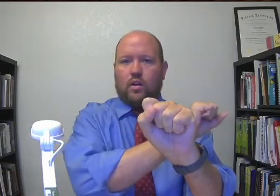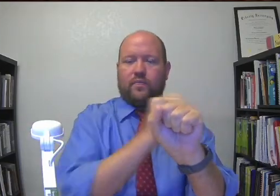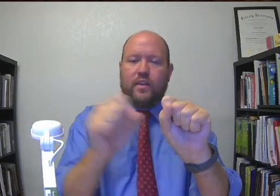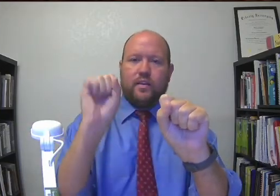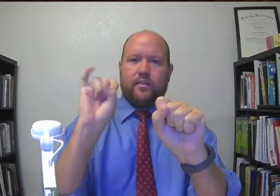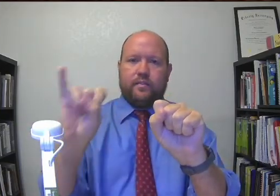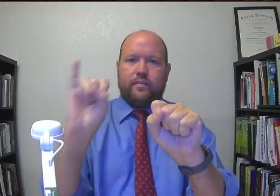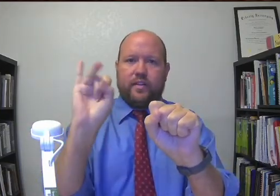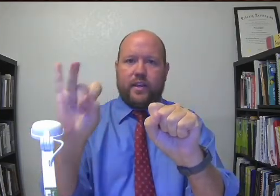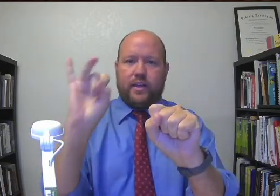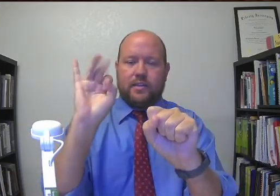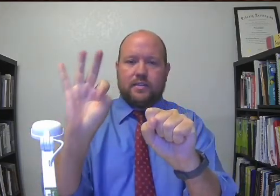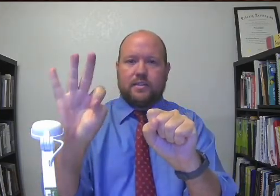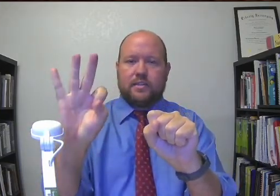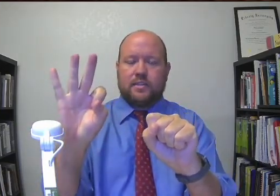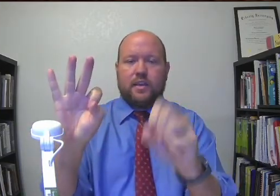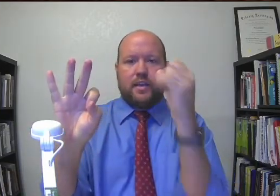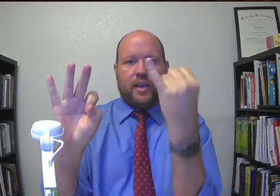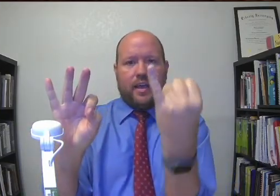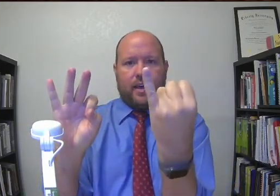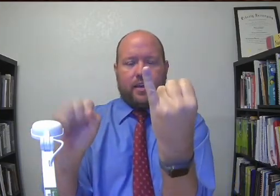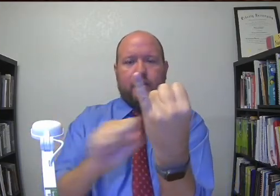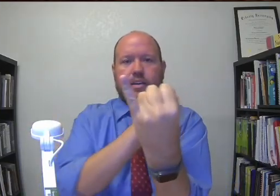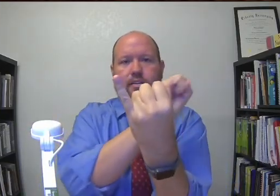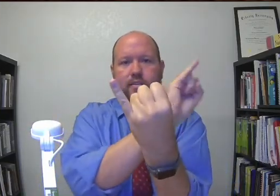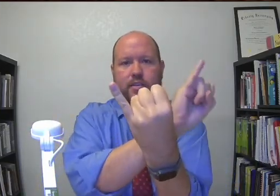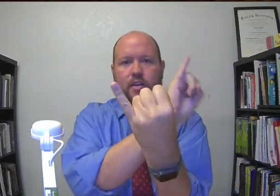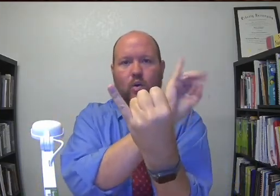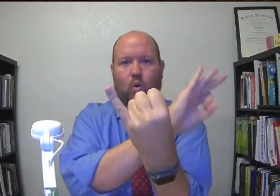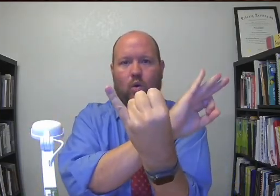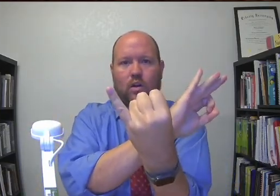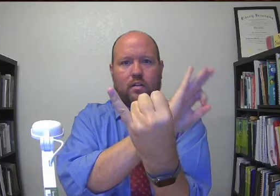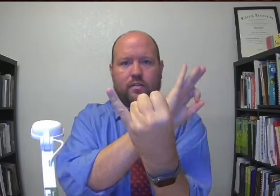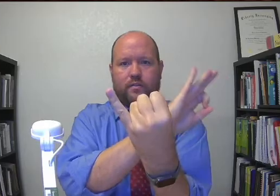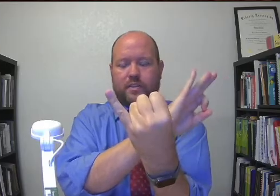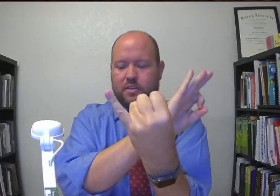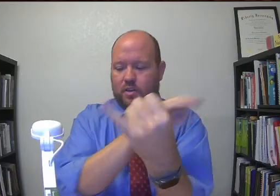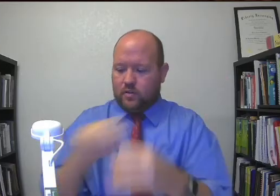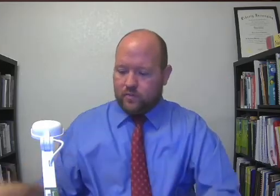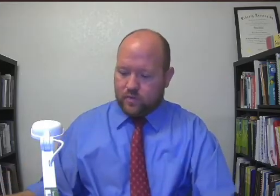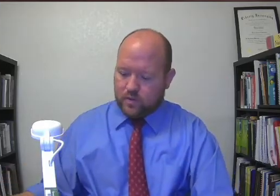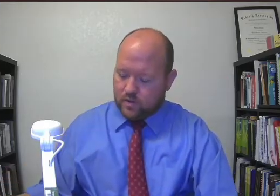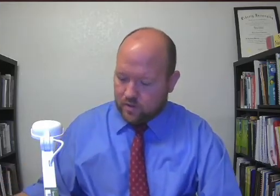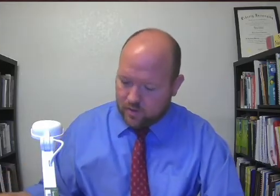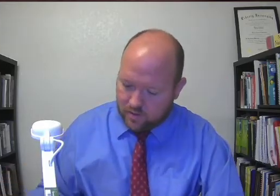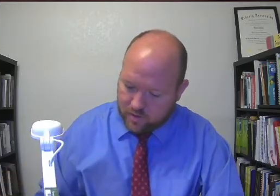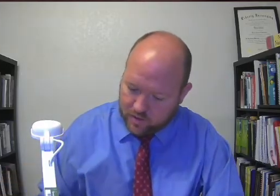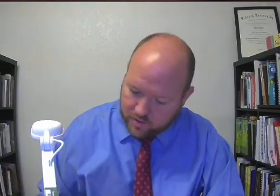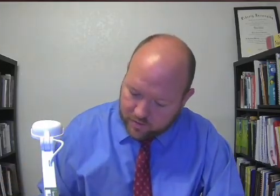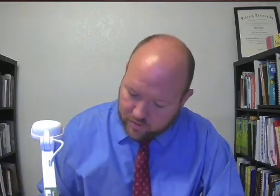it-or. V-I-Z it. Or visitor.